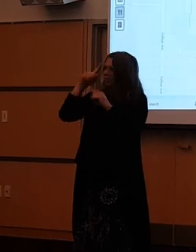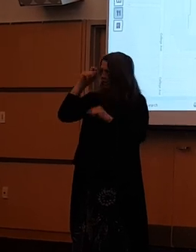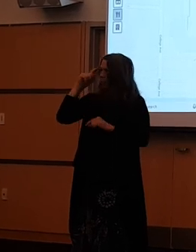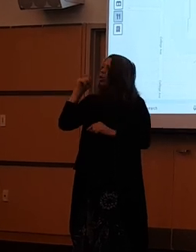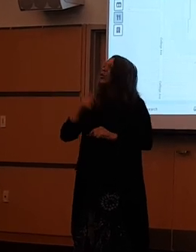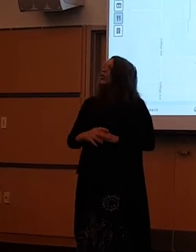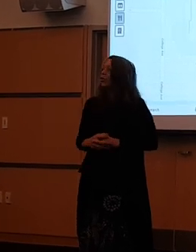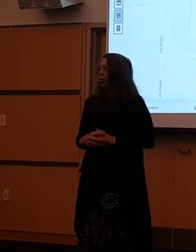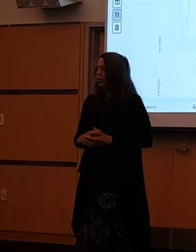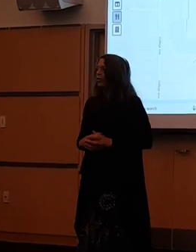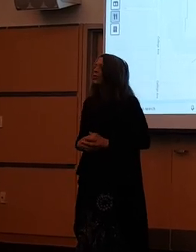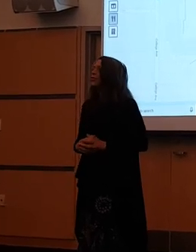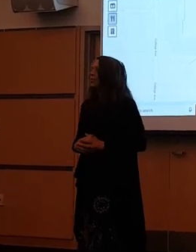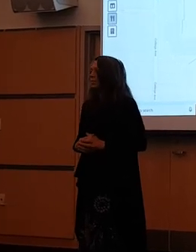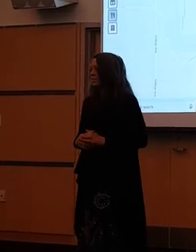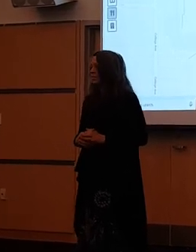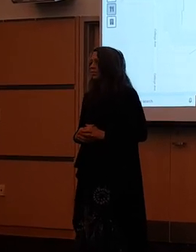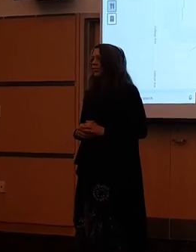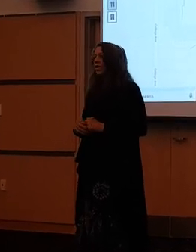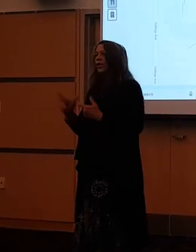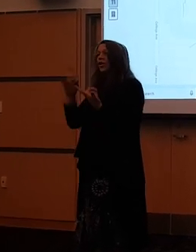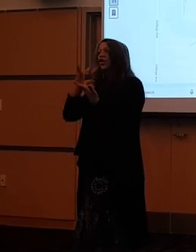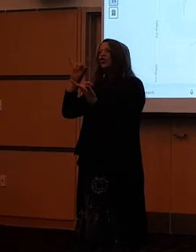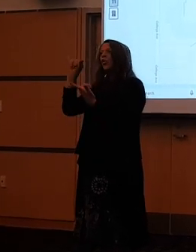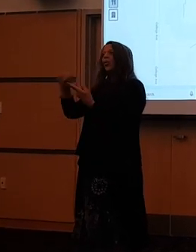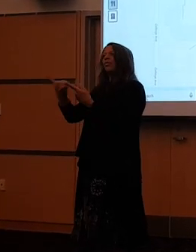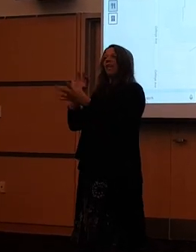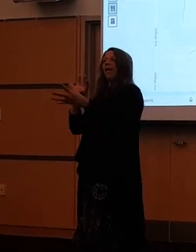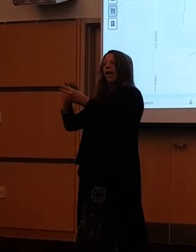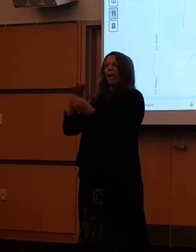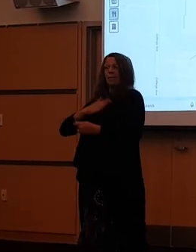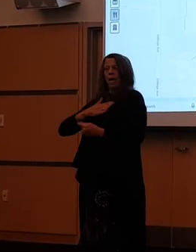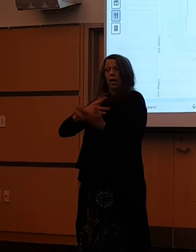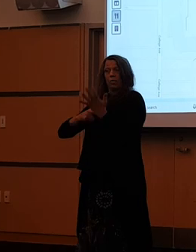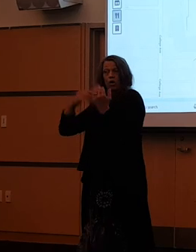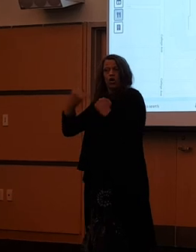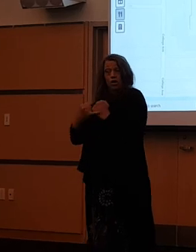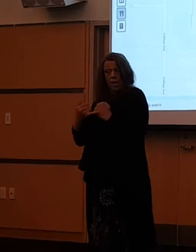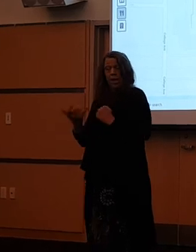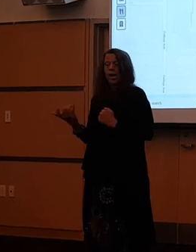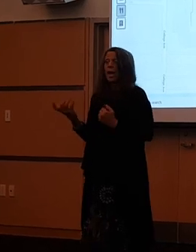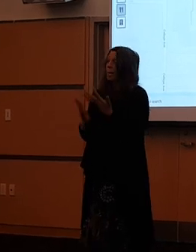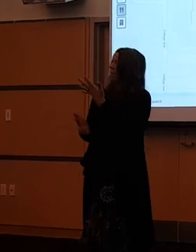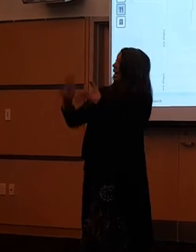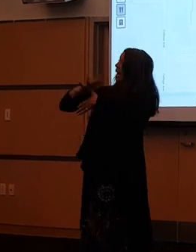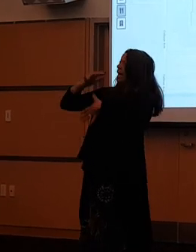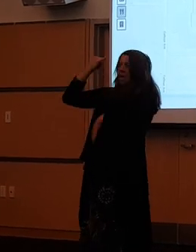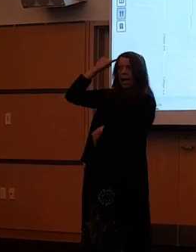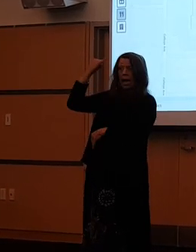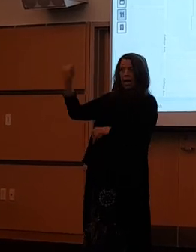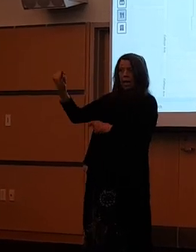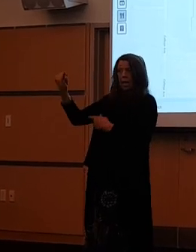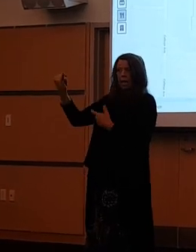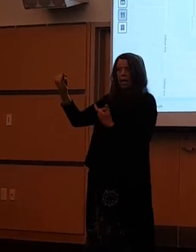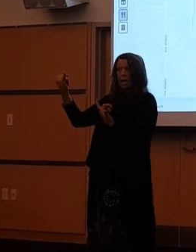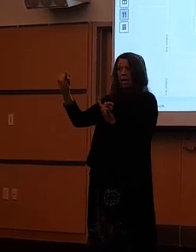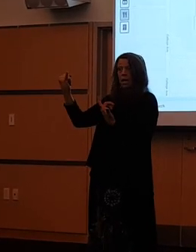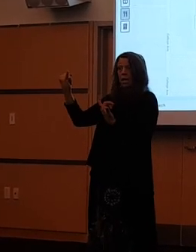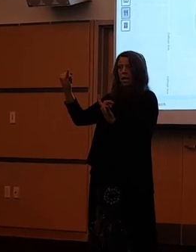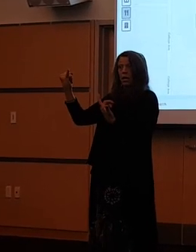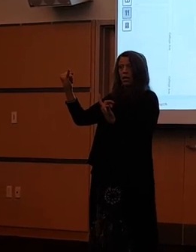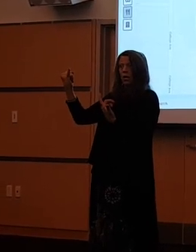So this is basically the project. The main idea is, as I was telling,